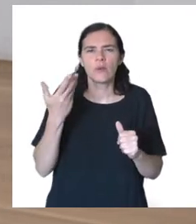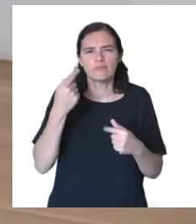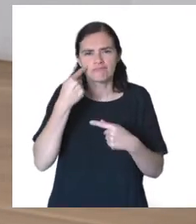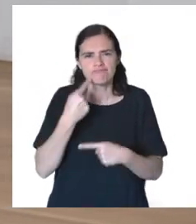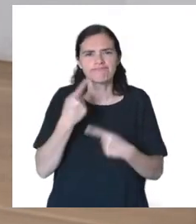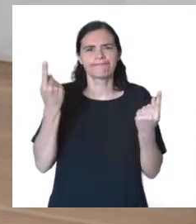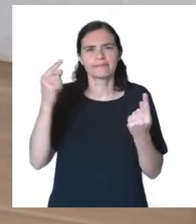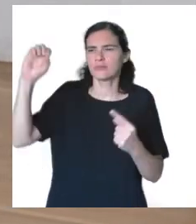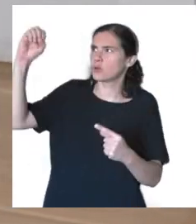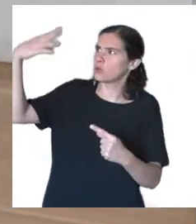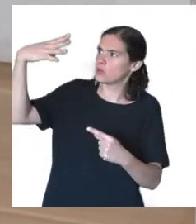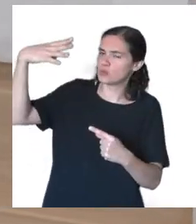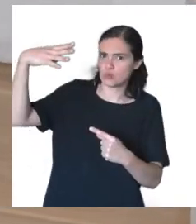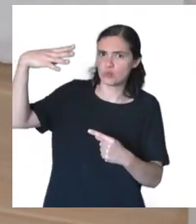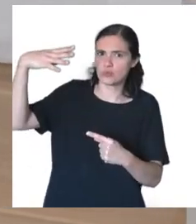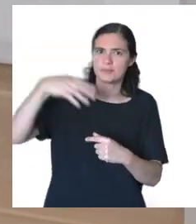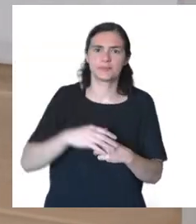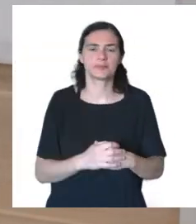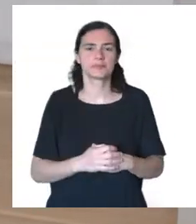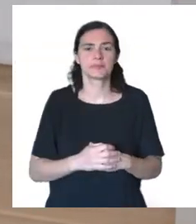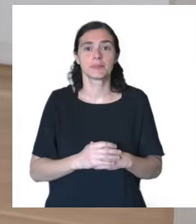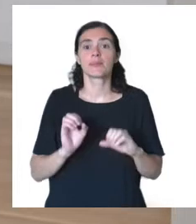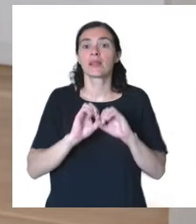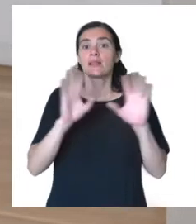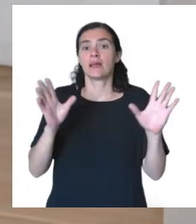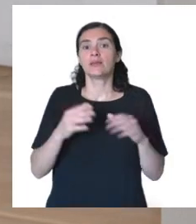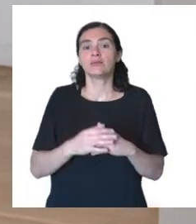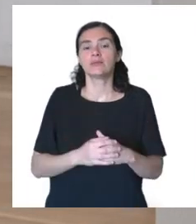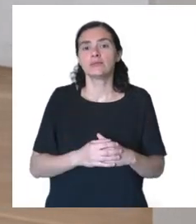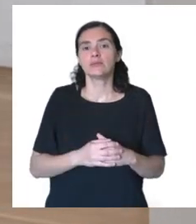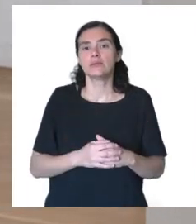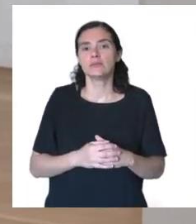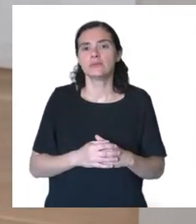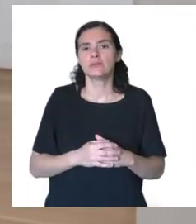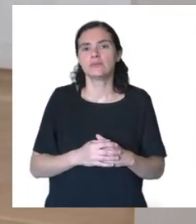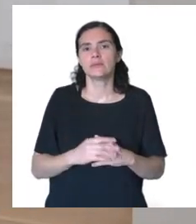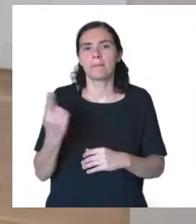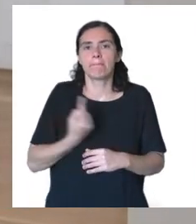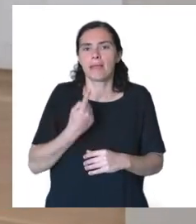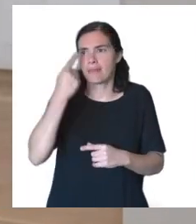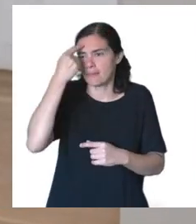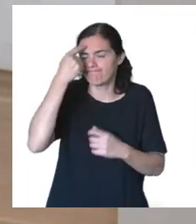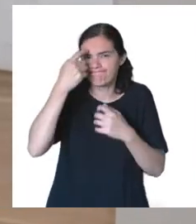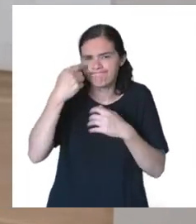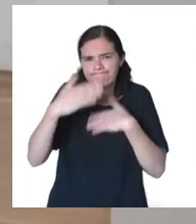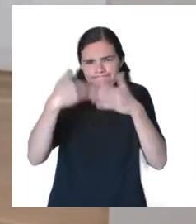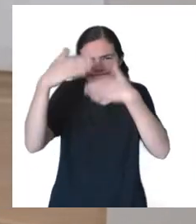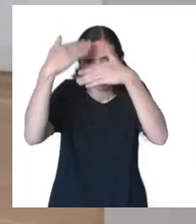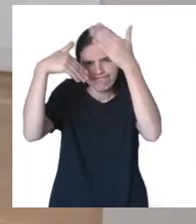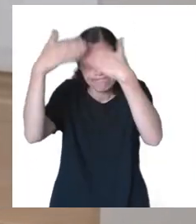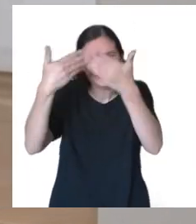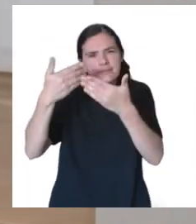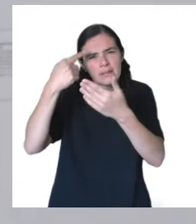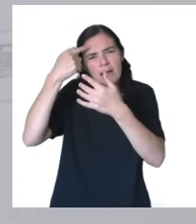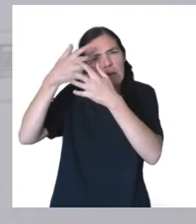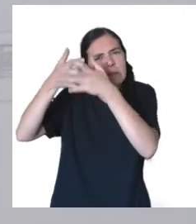when exposed to the light. So of course, you have to put your mind